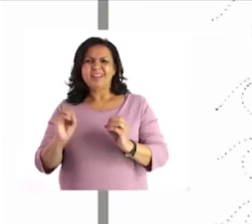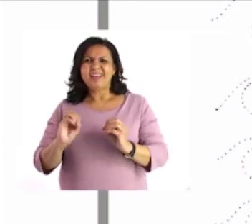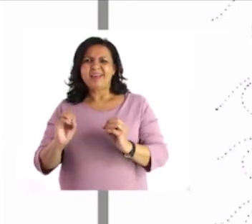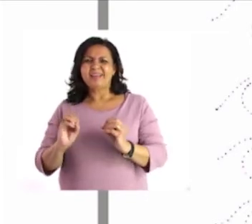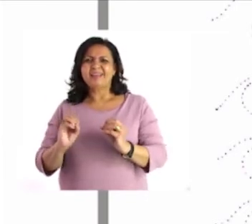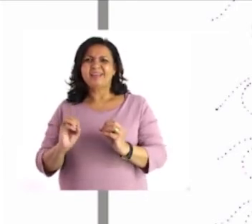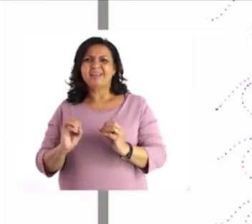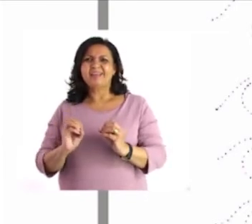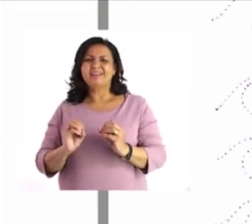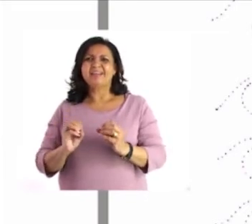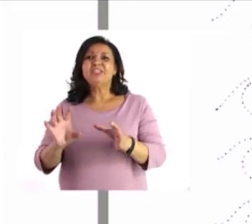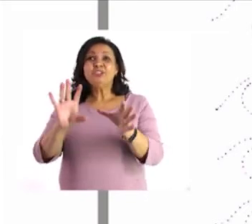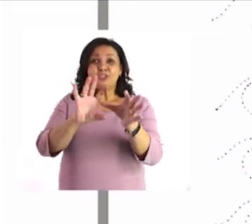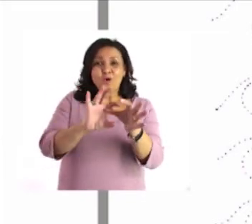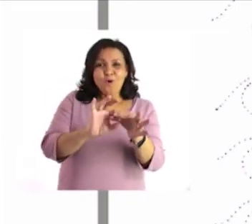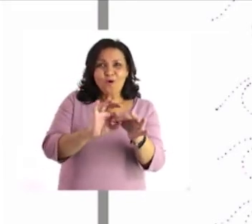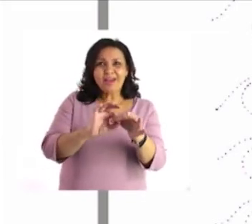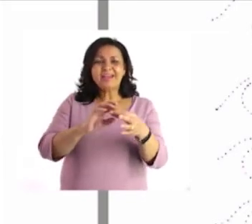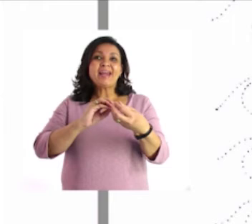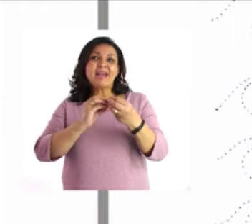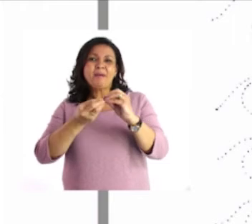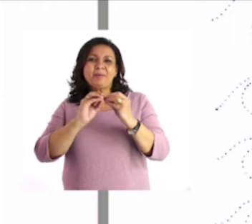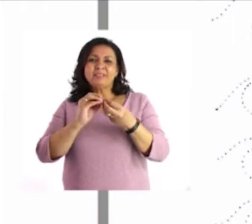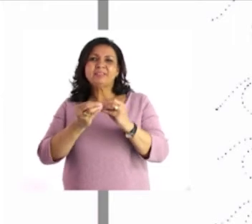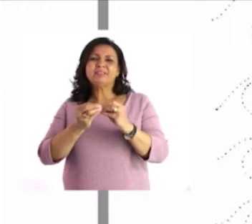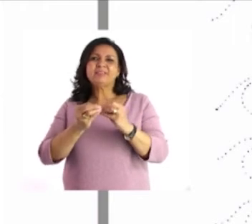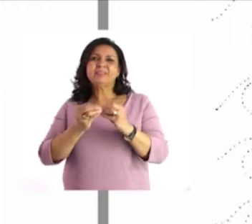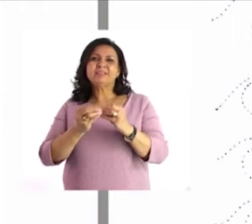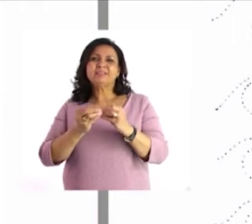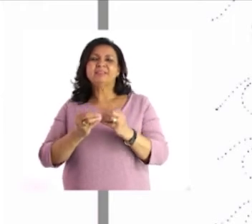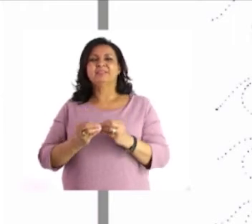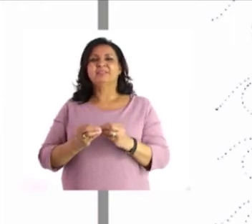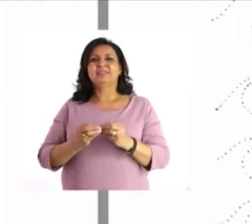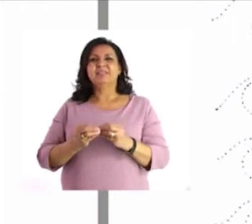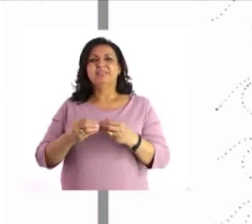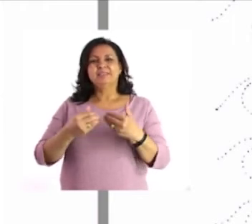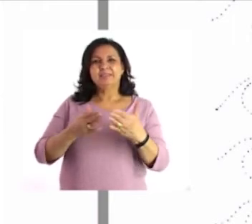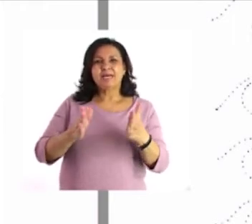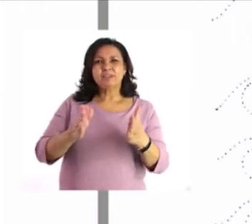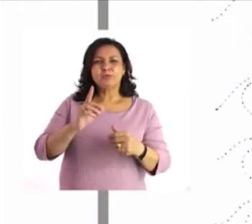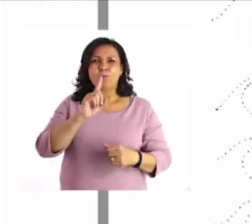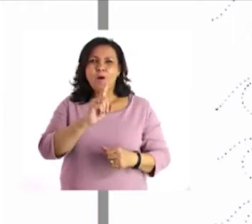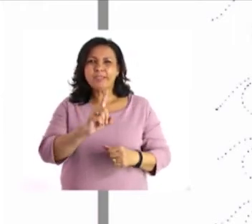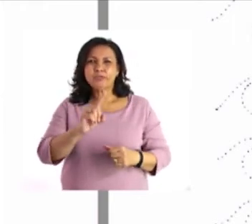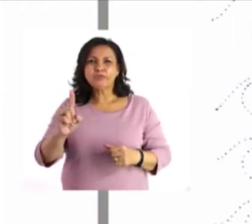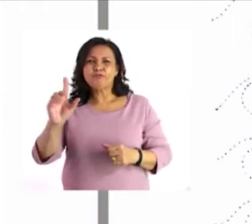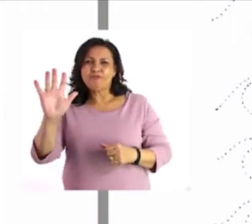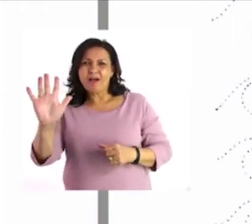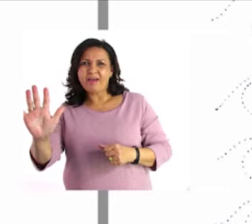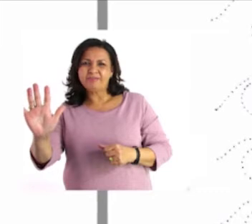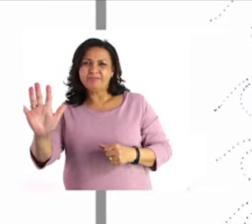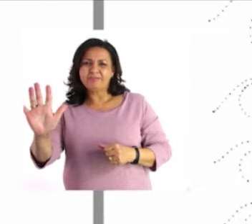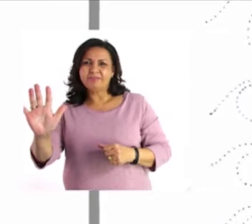Let's join the numbers. On the first part, there's numbers that starts from 1 to 5. Just